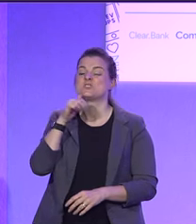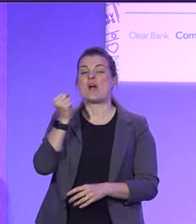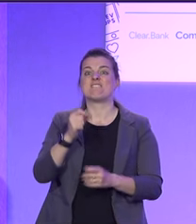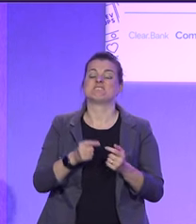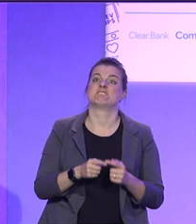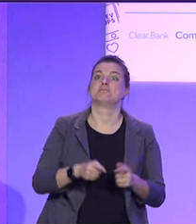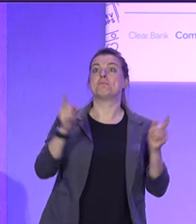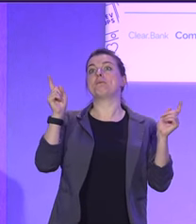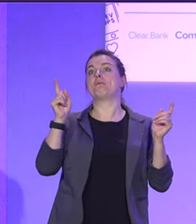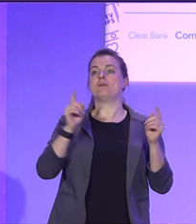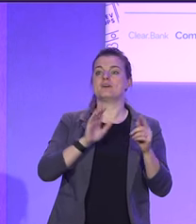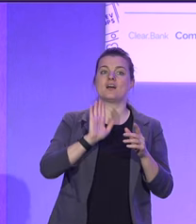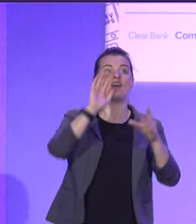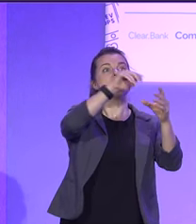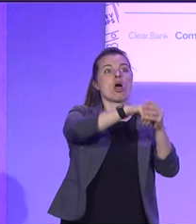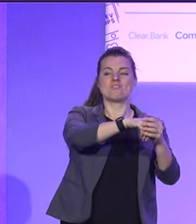charity starts at home.